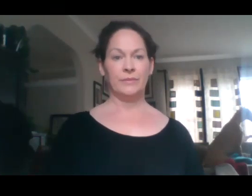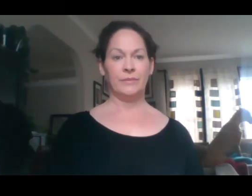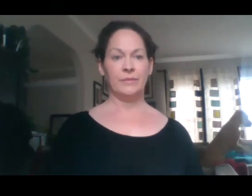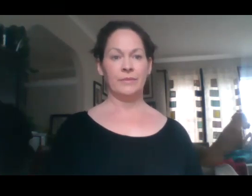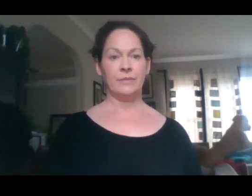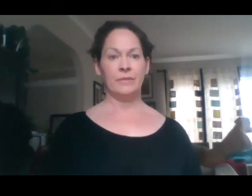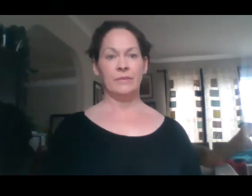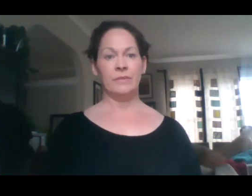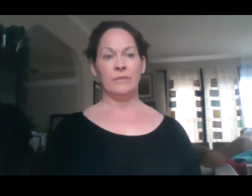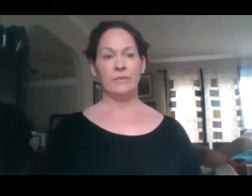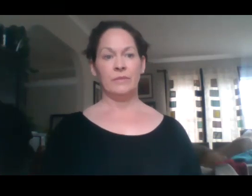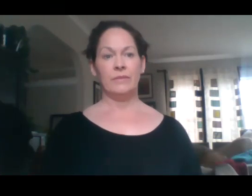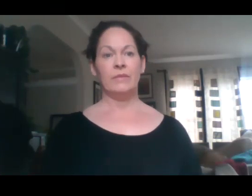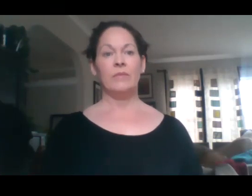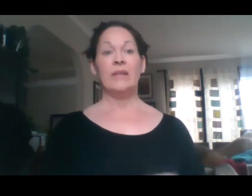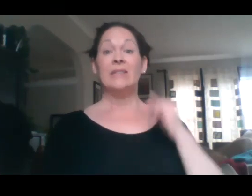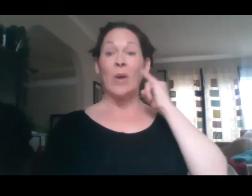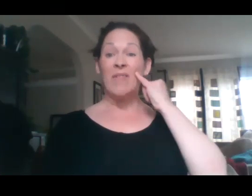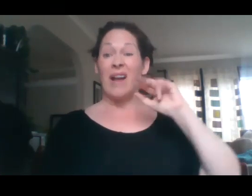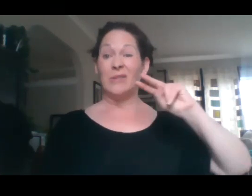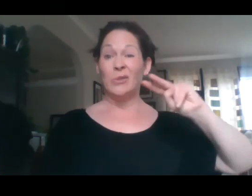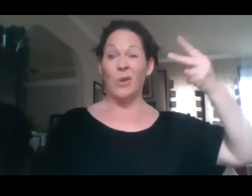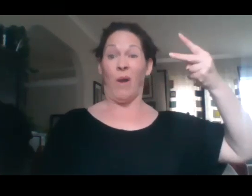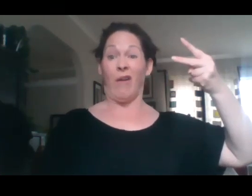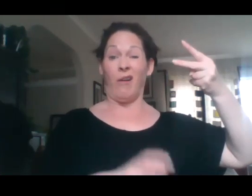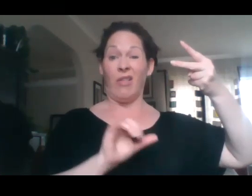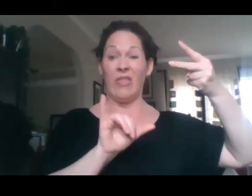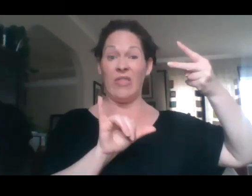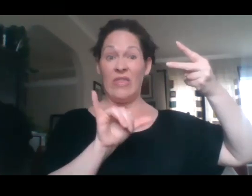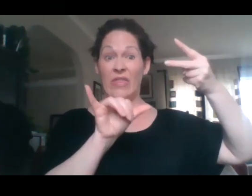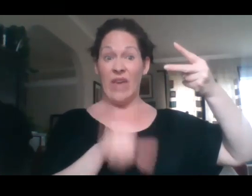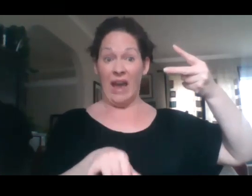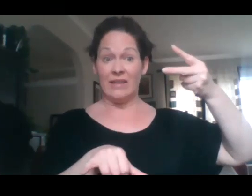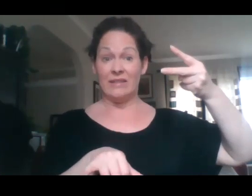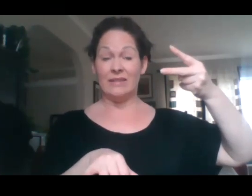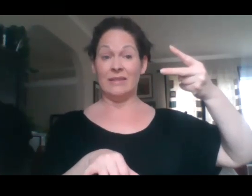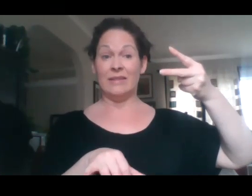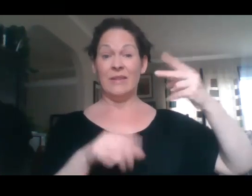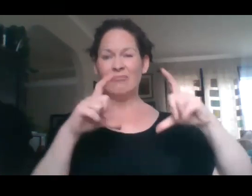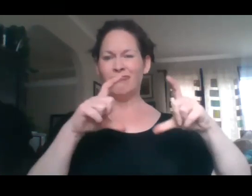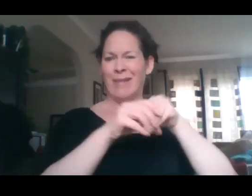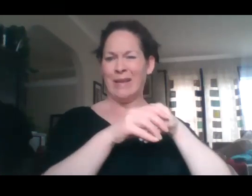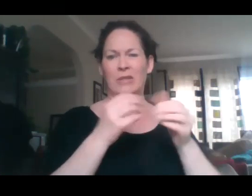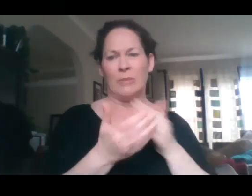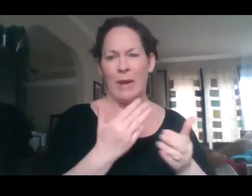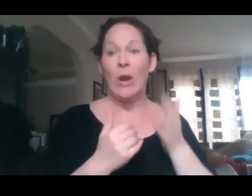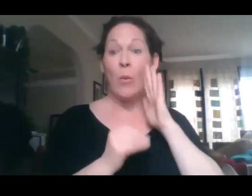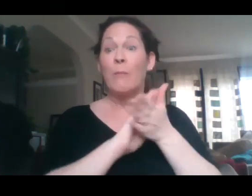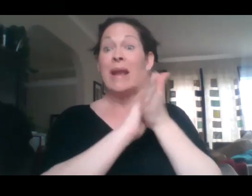root. So if I square this, no matter what number I put in here, it's going to come out